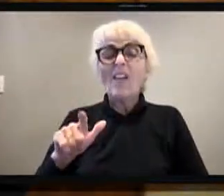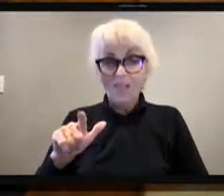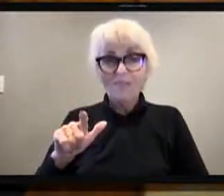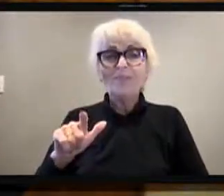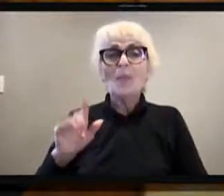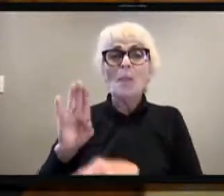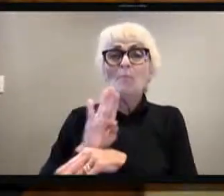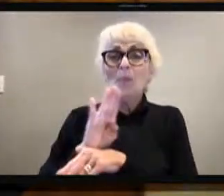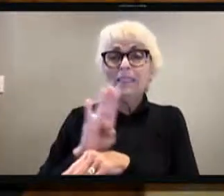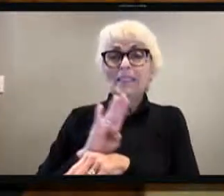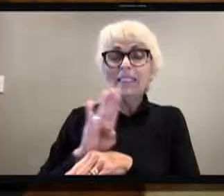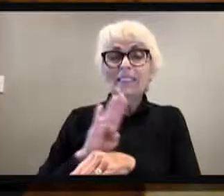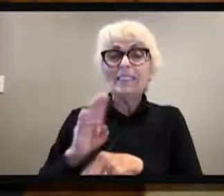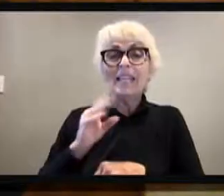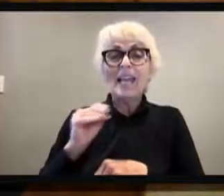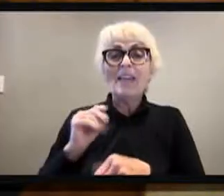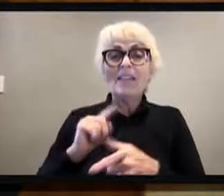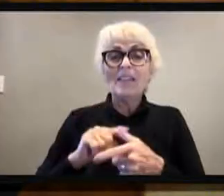business, and then